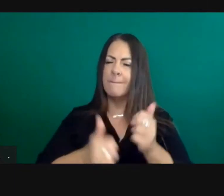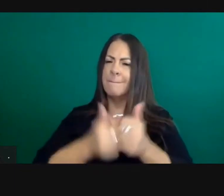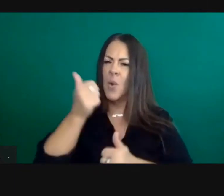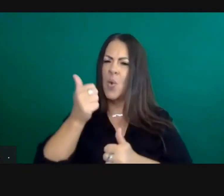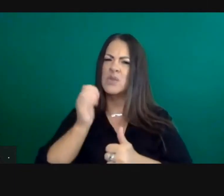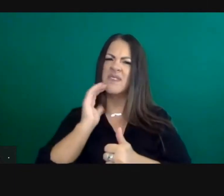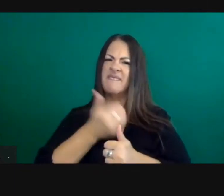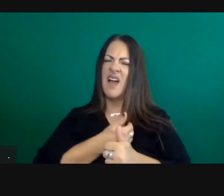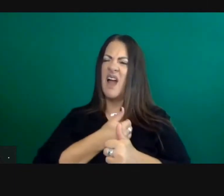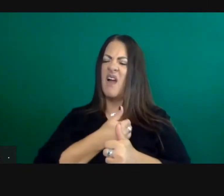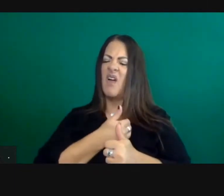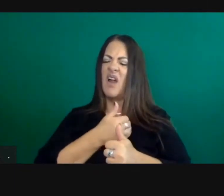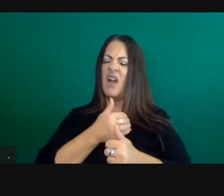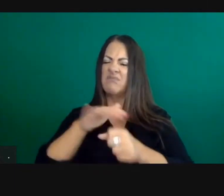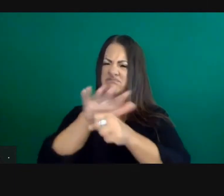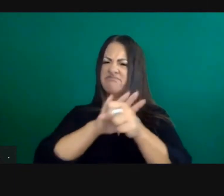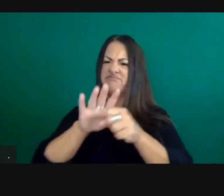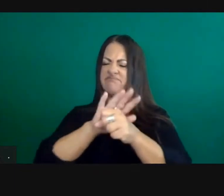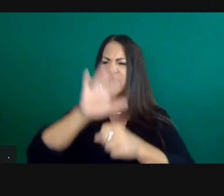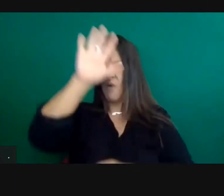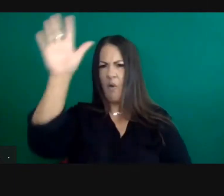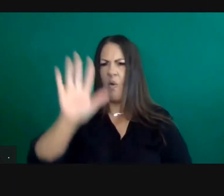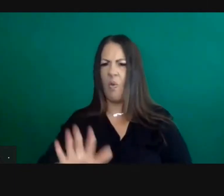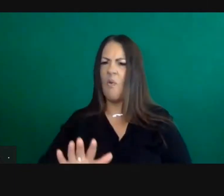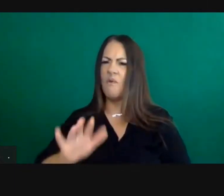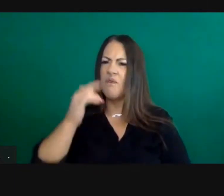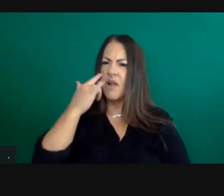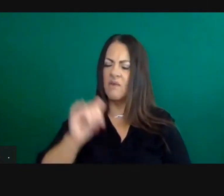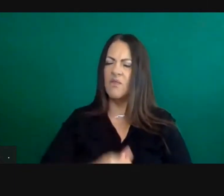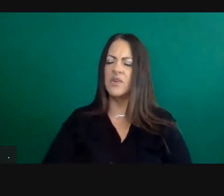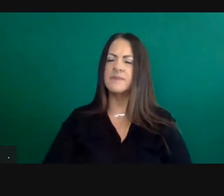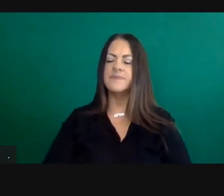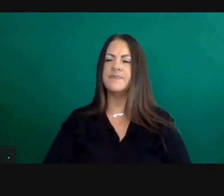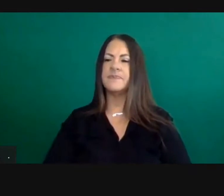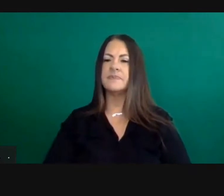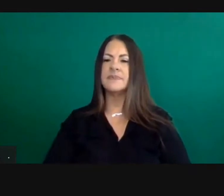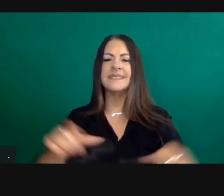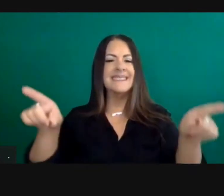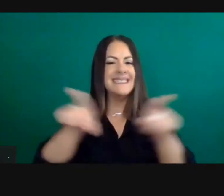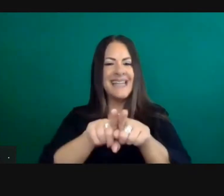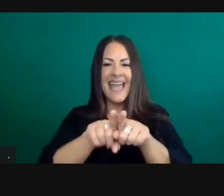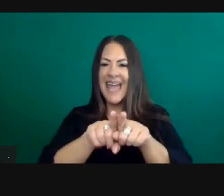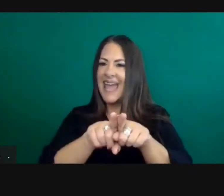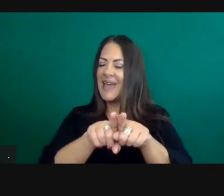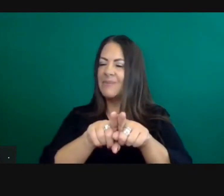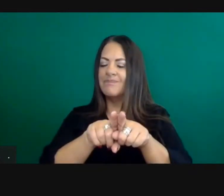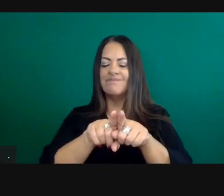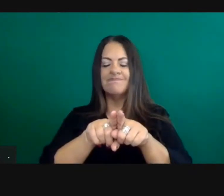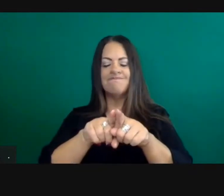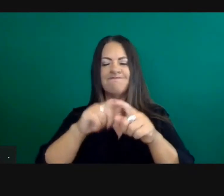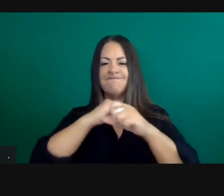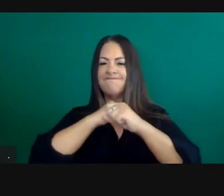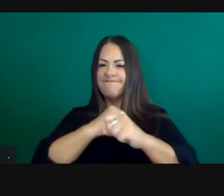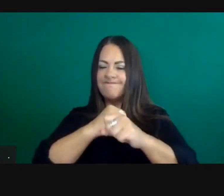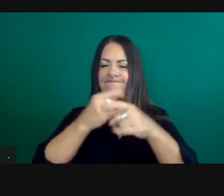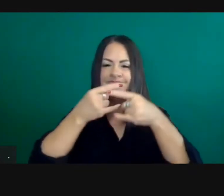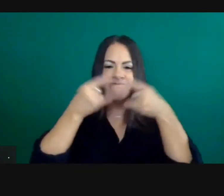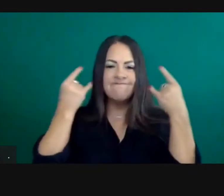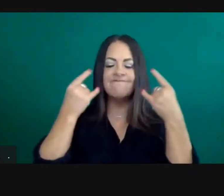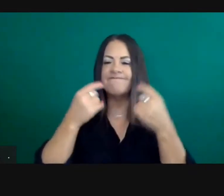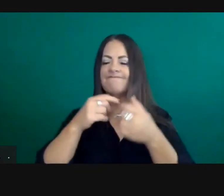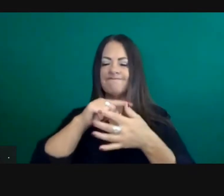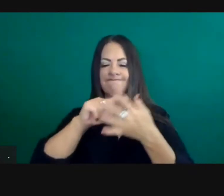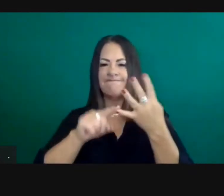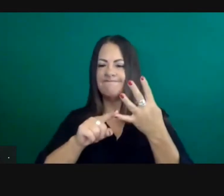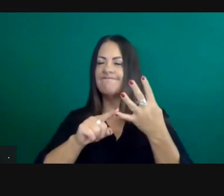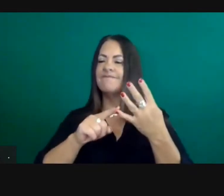and all of our population across the state, that the same protective measures are important, that we continue to minimize